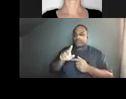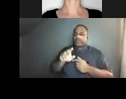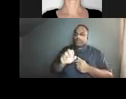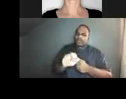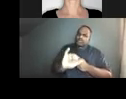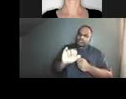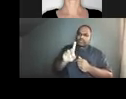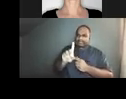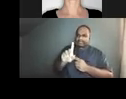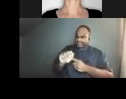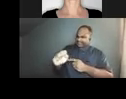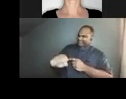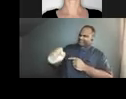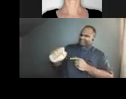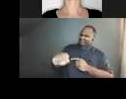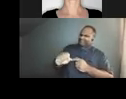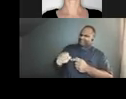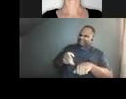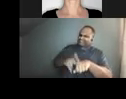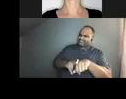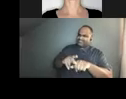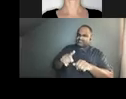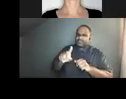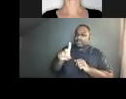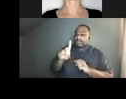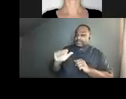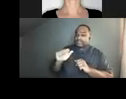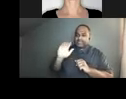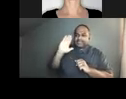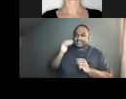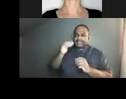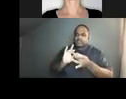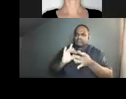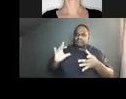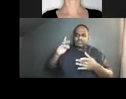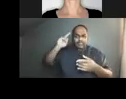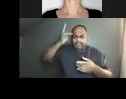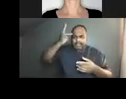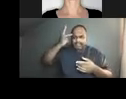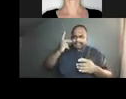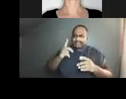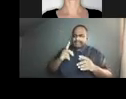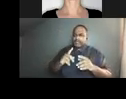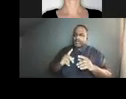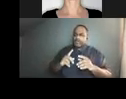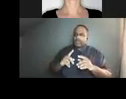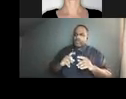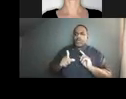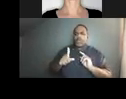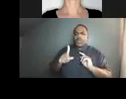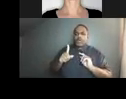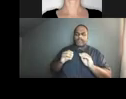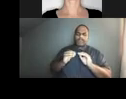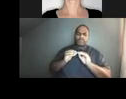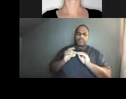course, disability seems to be depoliticized or more like politically loyal or